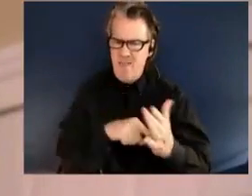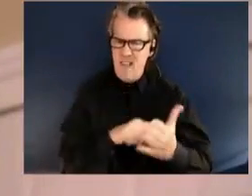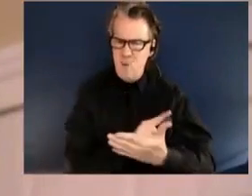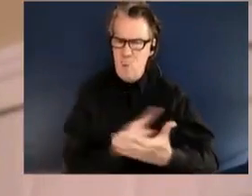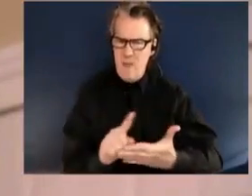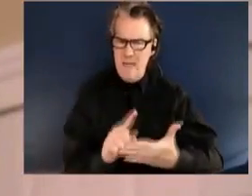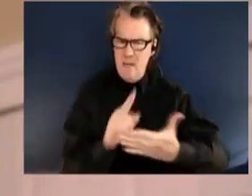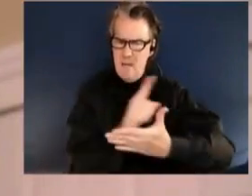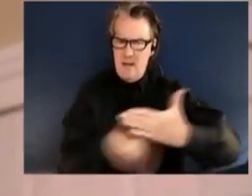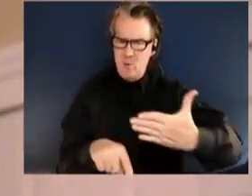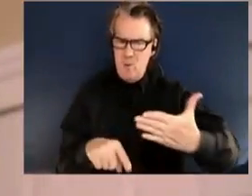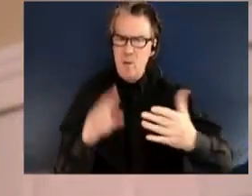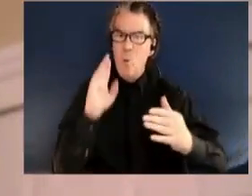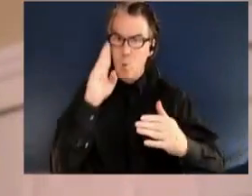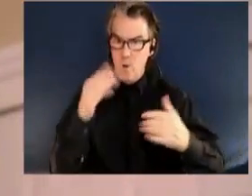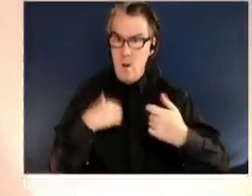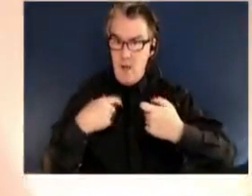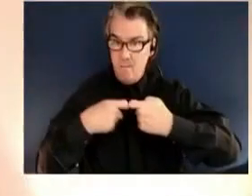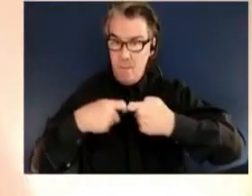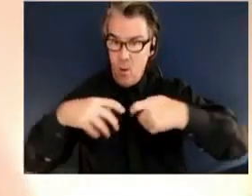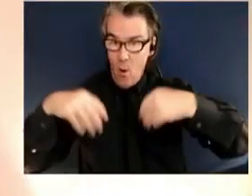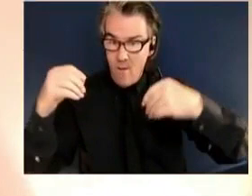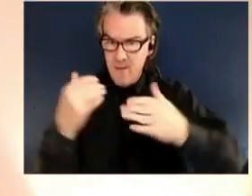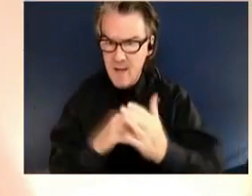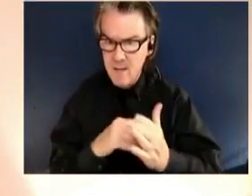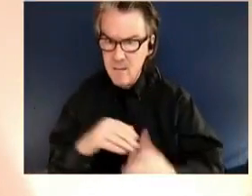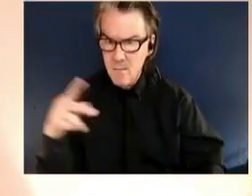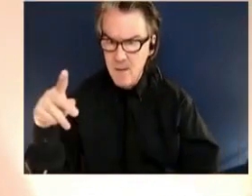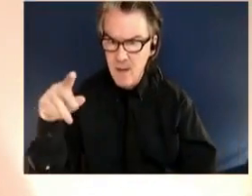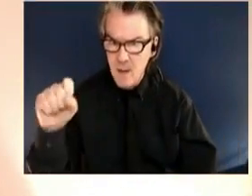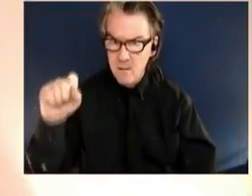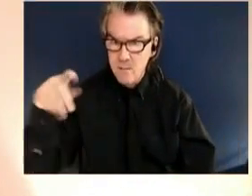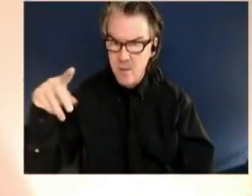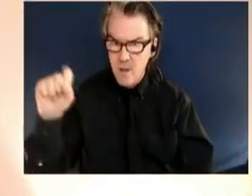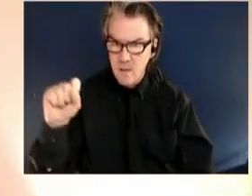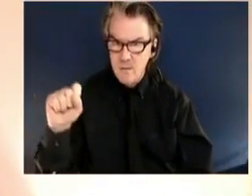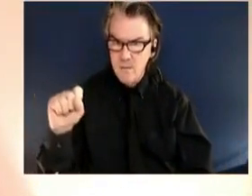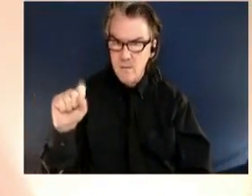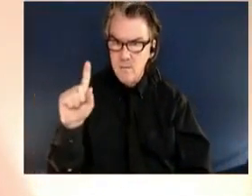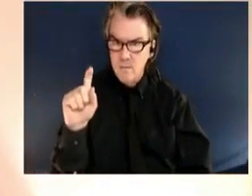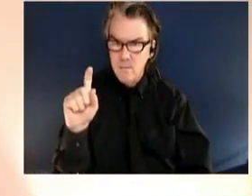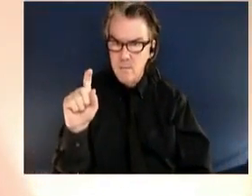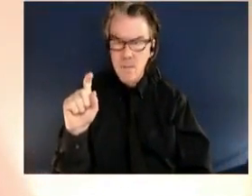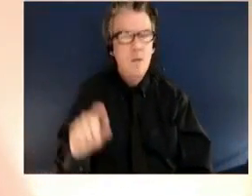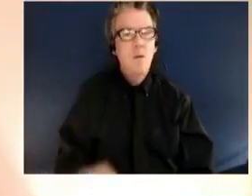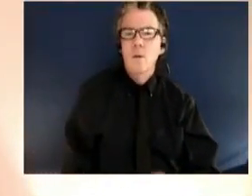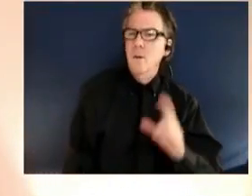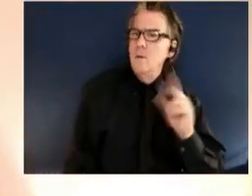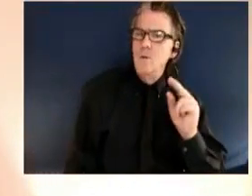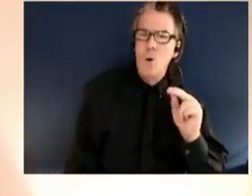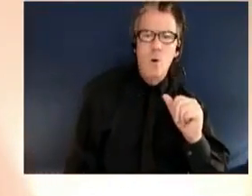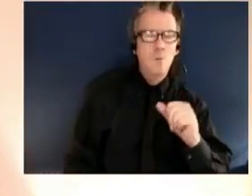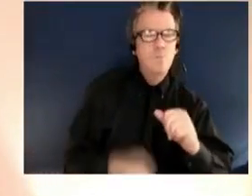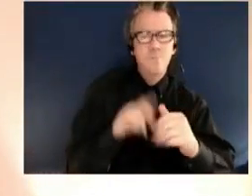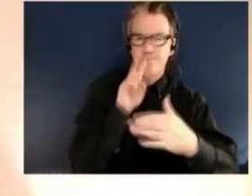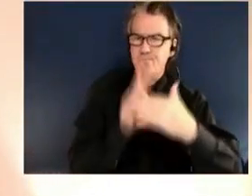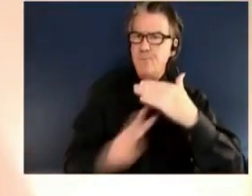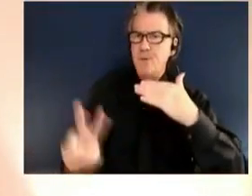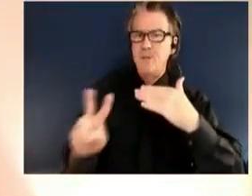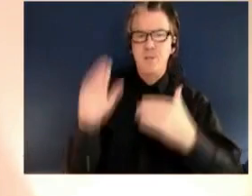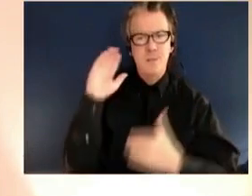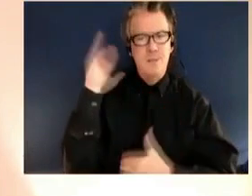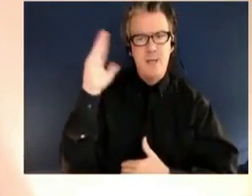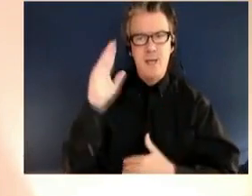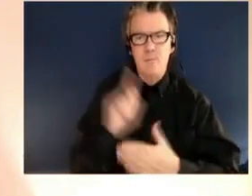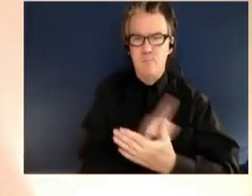No, we currently don't, and that's great news for all of us and all of our customers. We